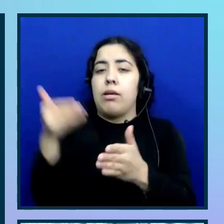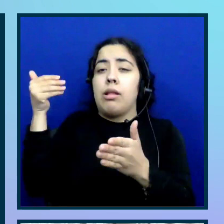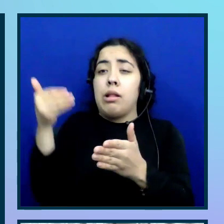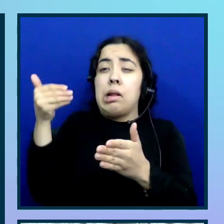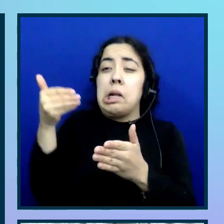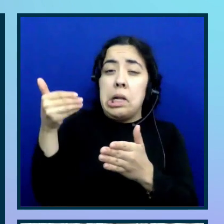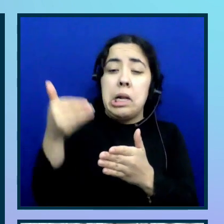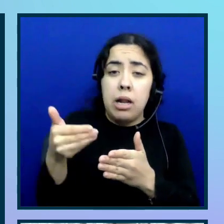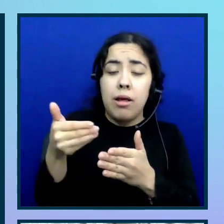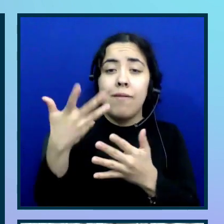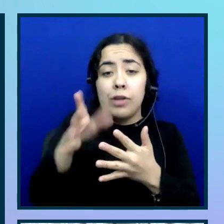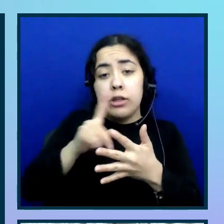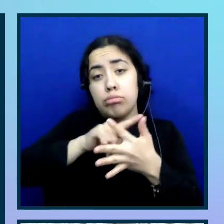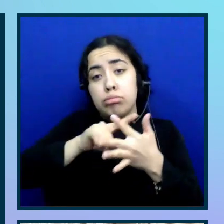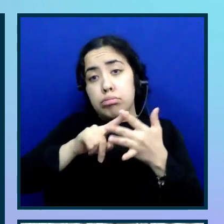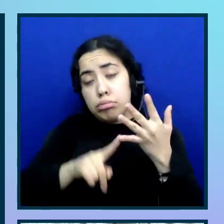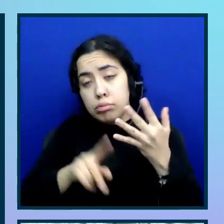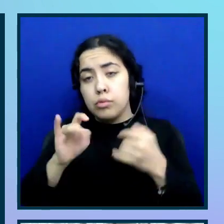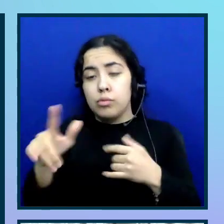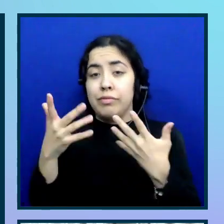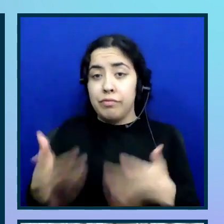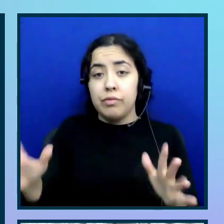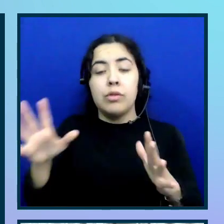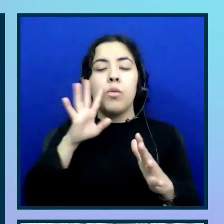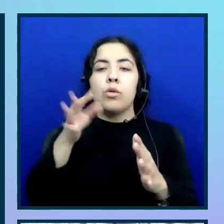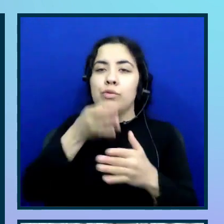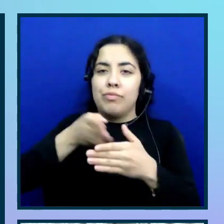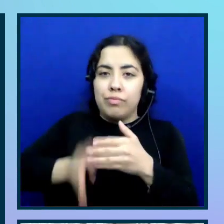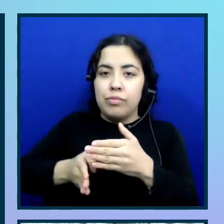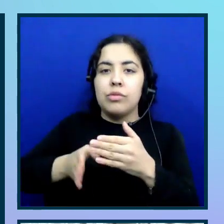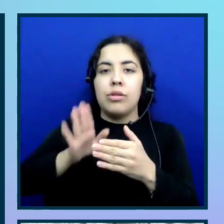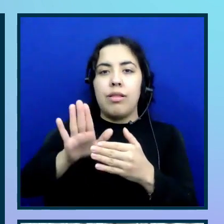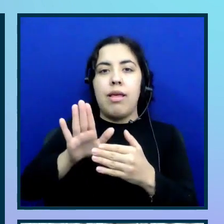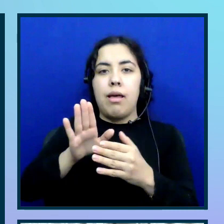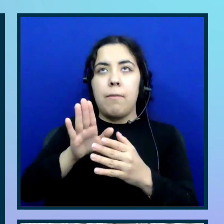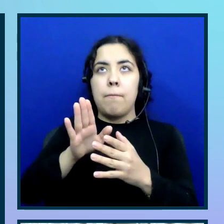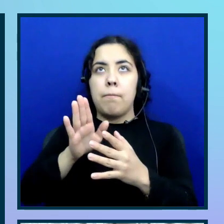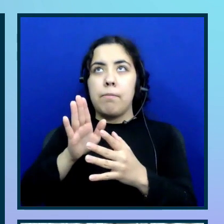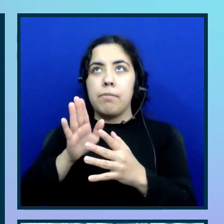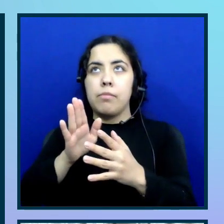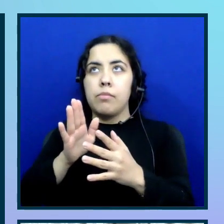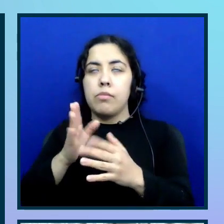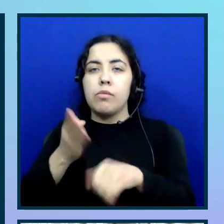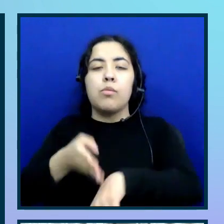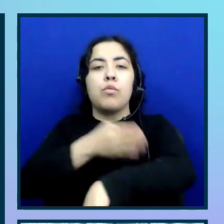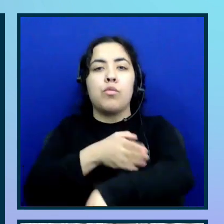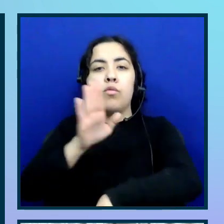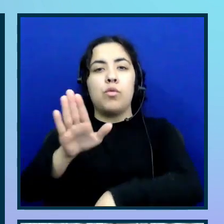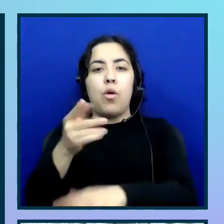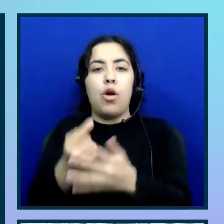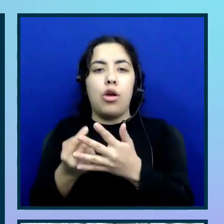all these tools, this will really get you a lot closer to the finish line of getting to that particular set of increasing your coverage